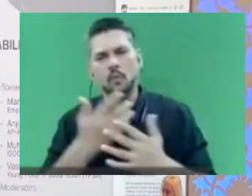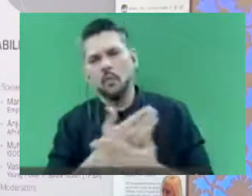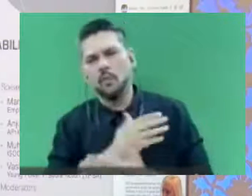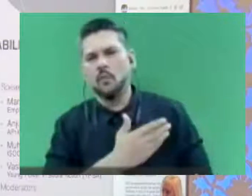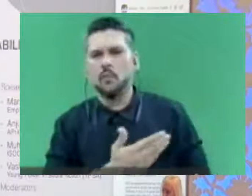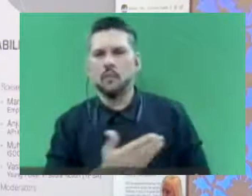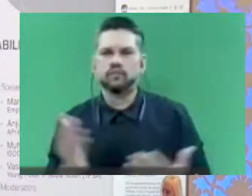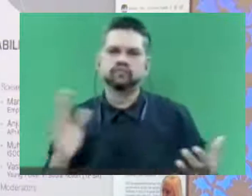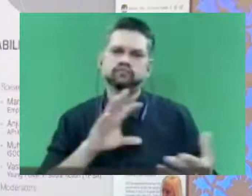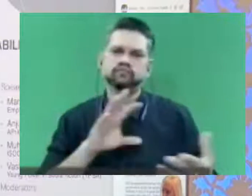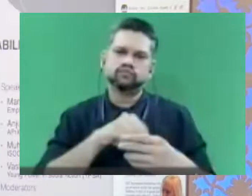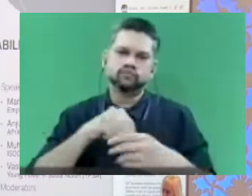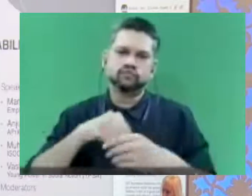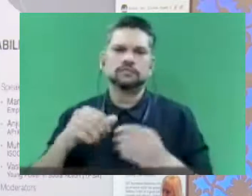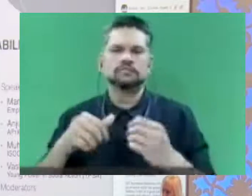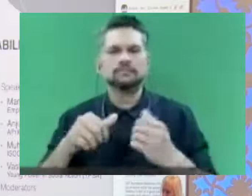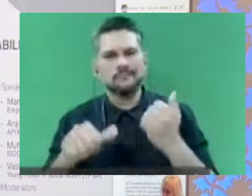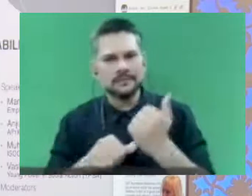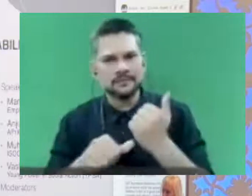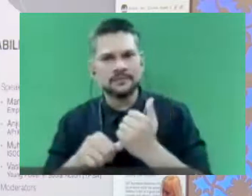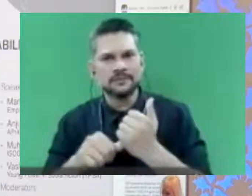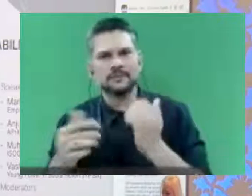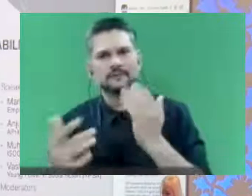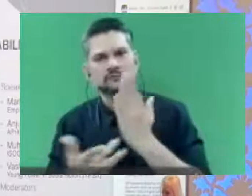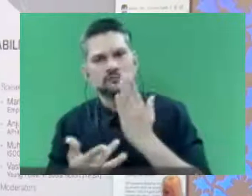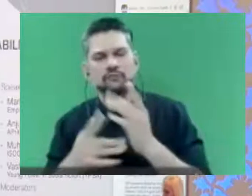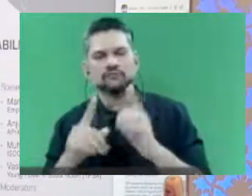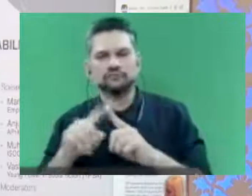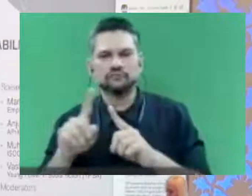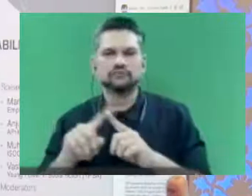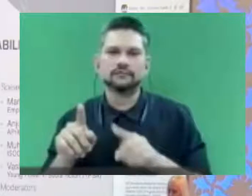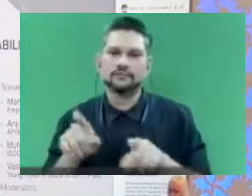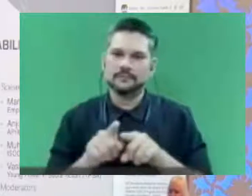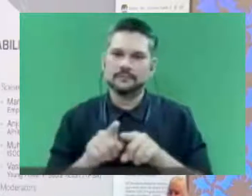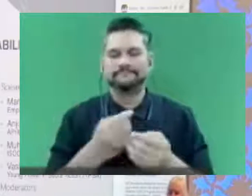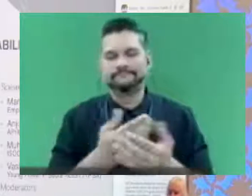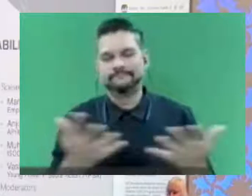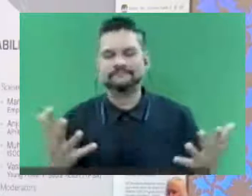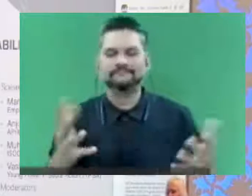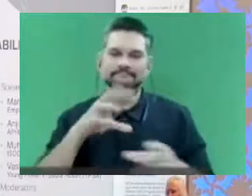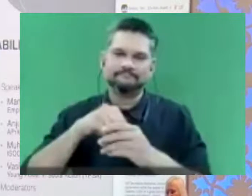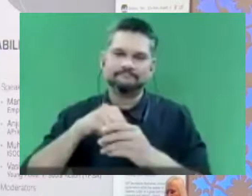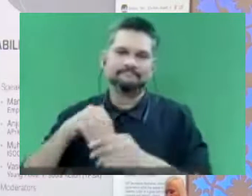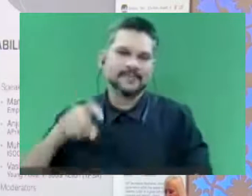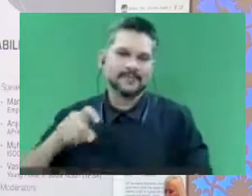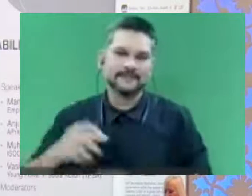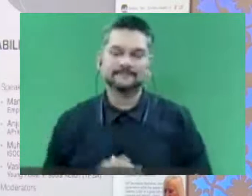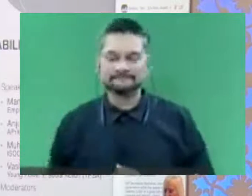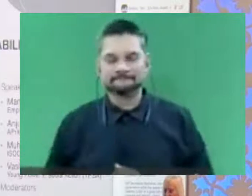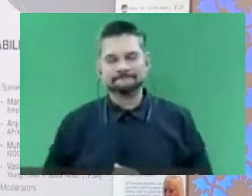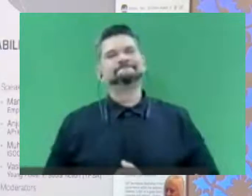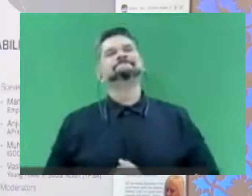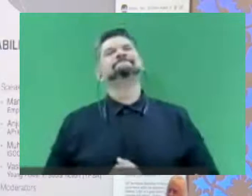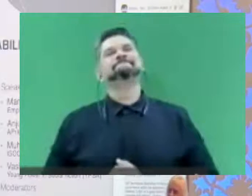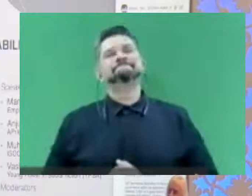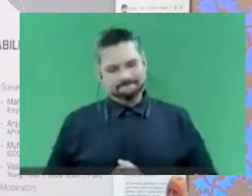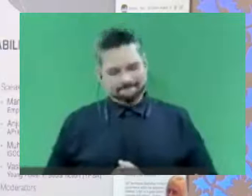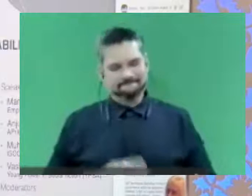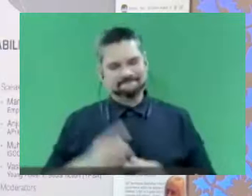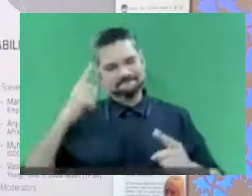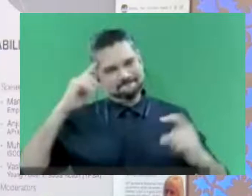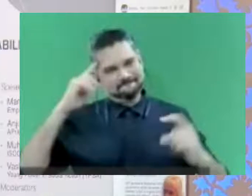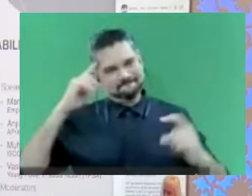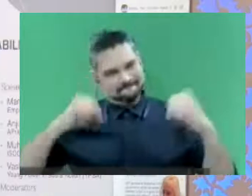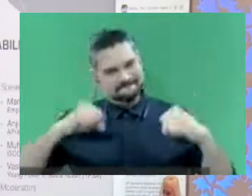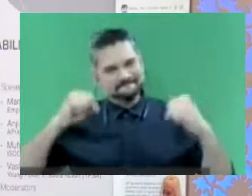assistive technologies, especially hardware. Thank you. Thank you. Yes, I couldn't agree more. And I'm very tempted